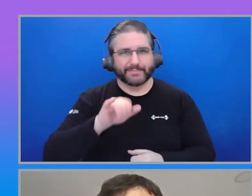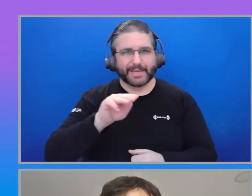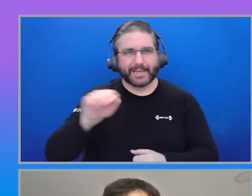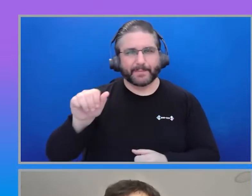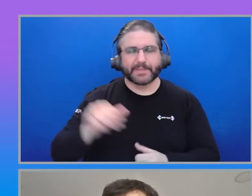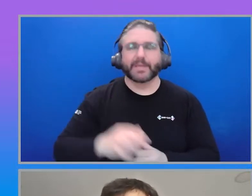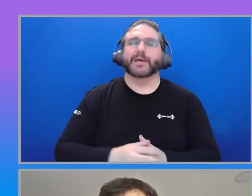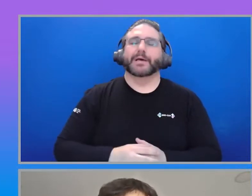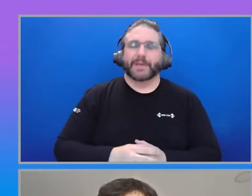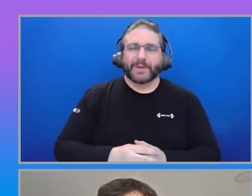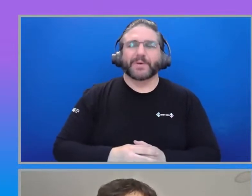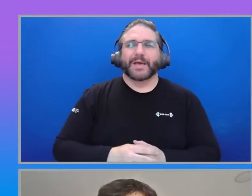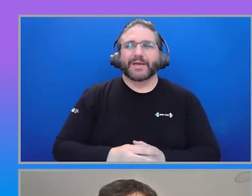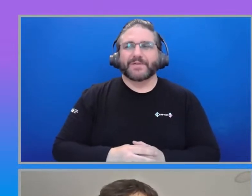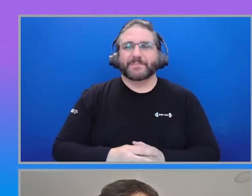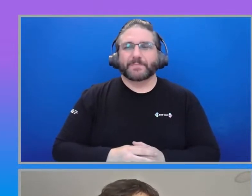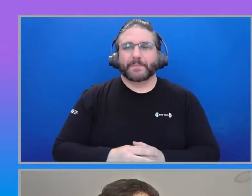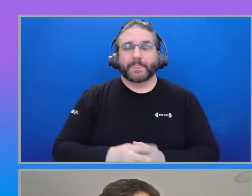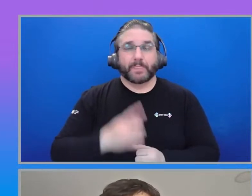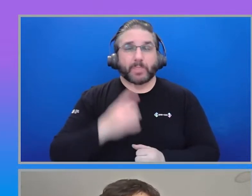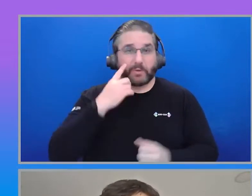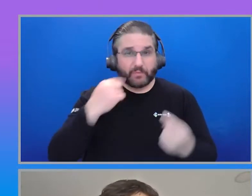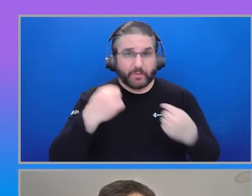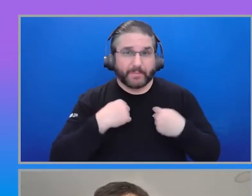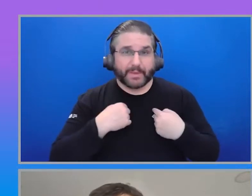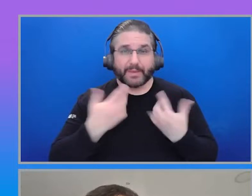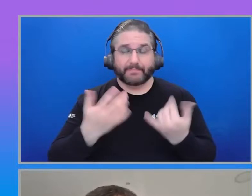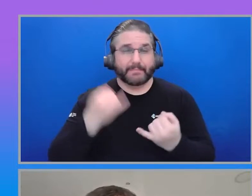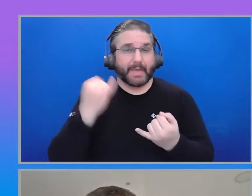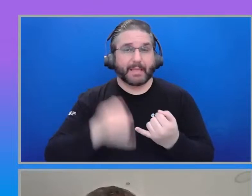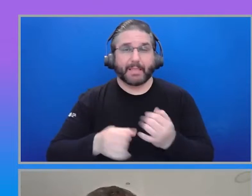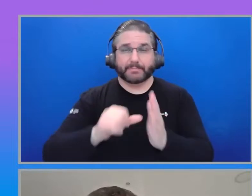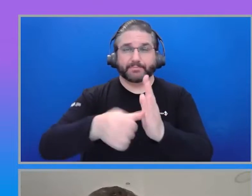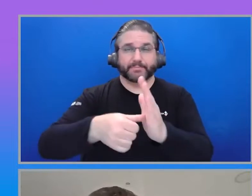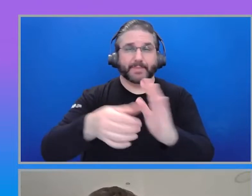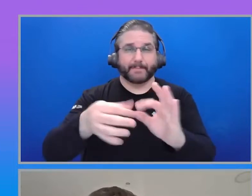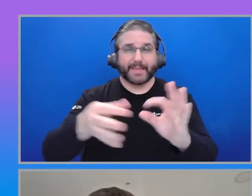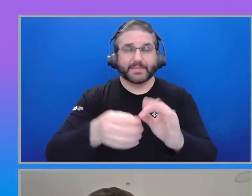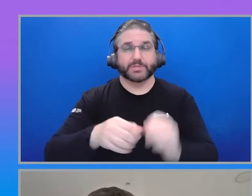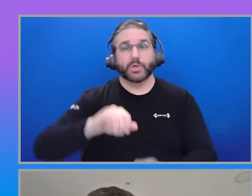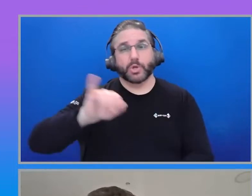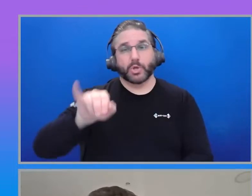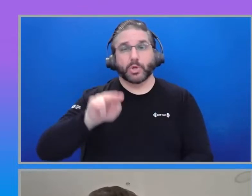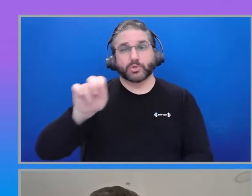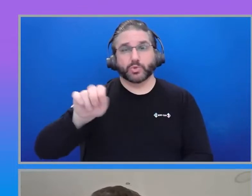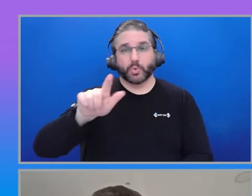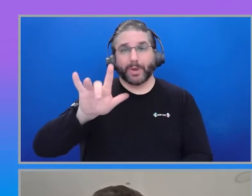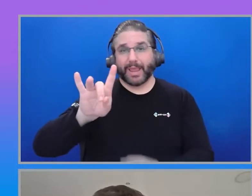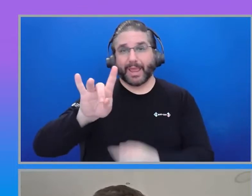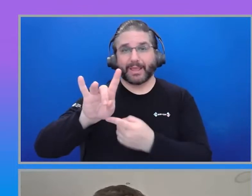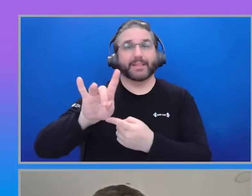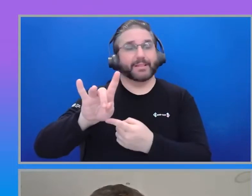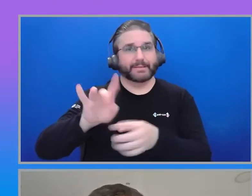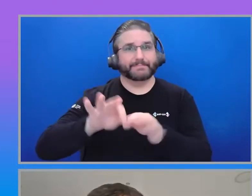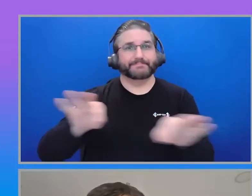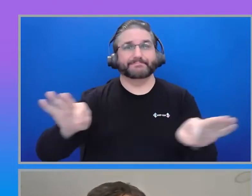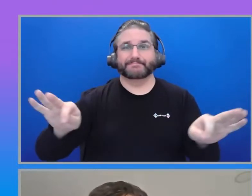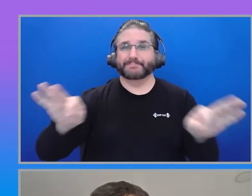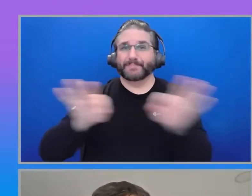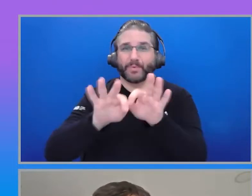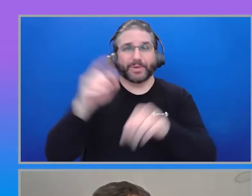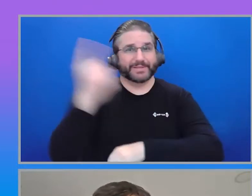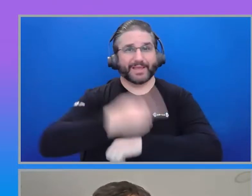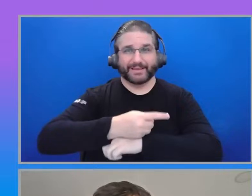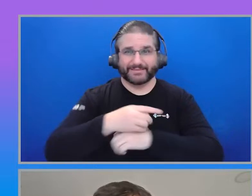that the message I would like to leave is that the 28th of June is going to be a very important date. Please